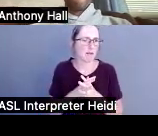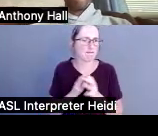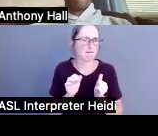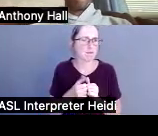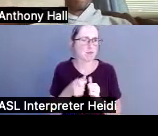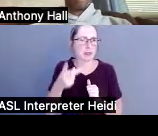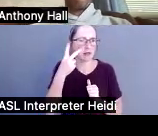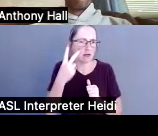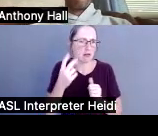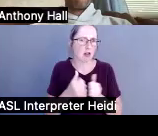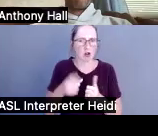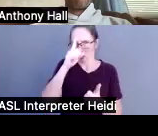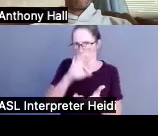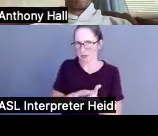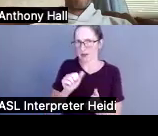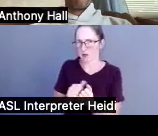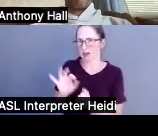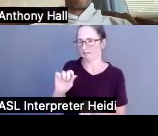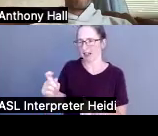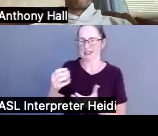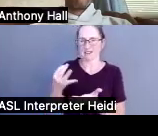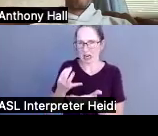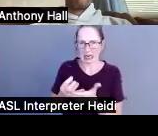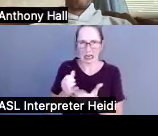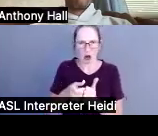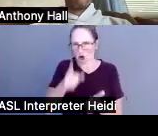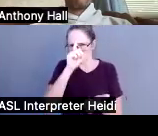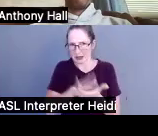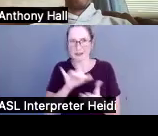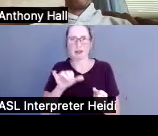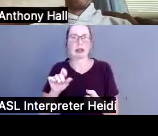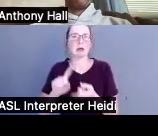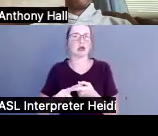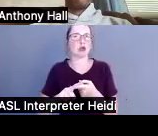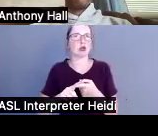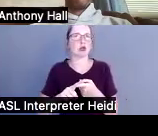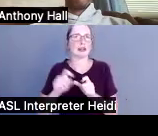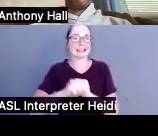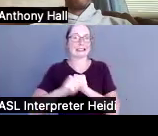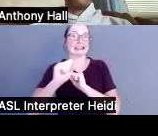believe with the flex funding, how do you believe that was able to extend